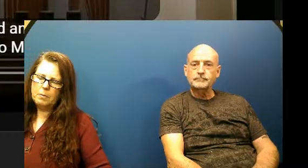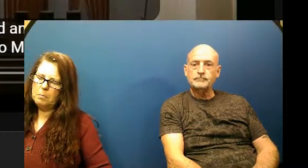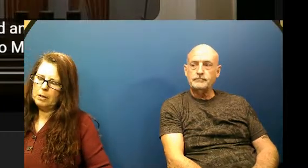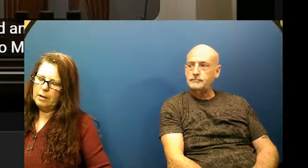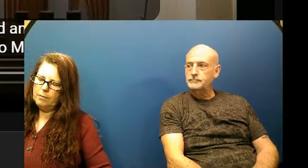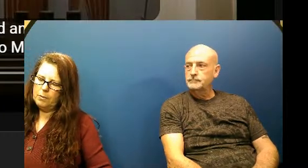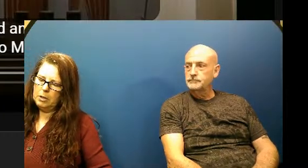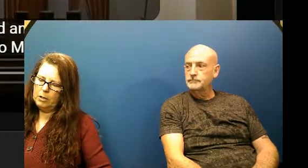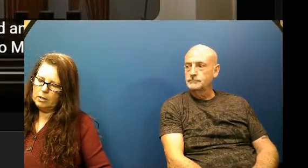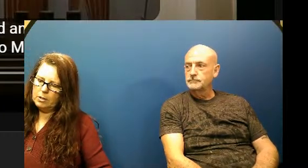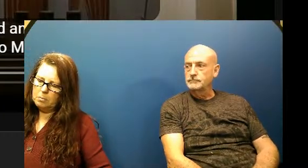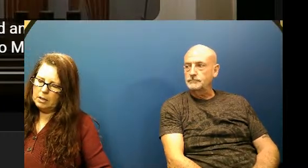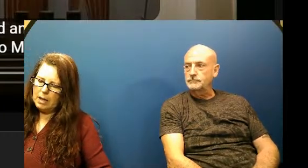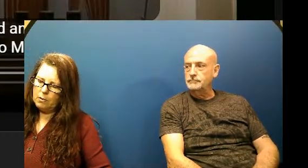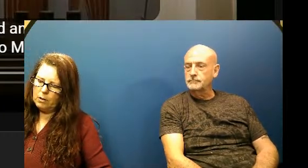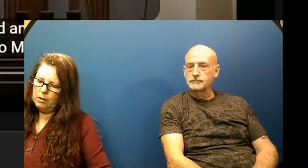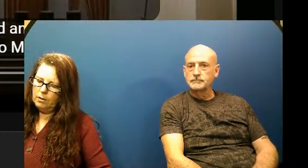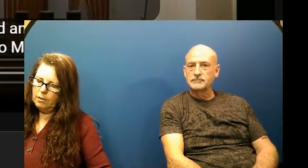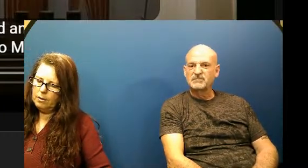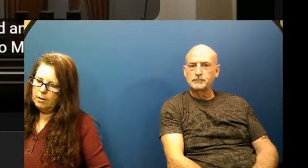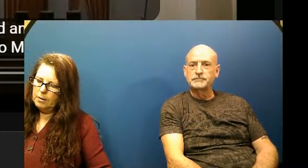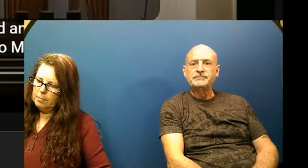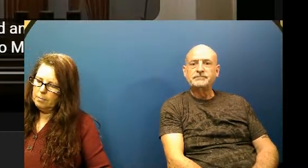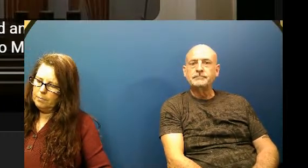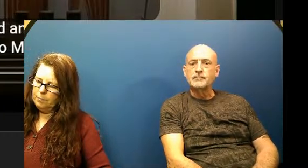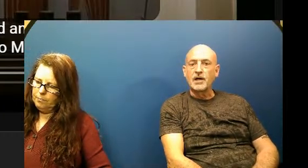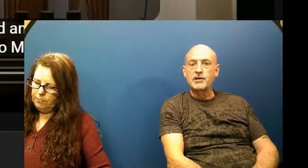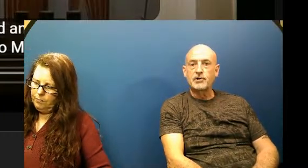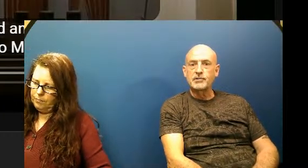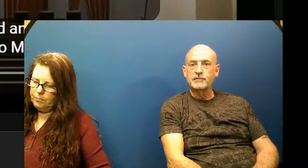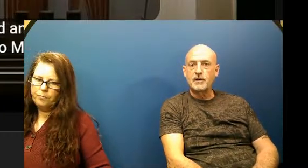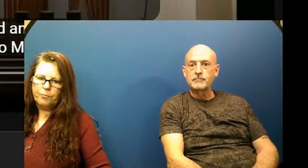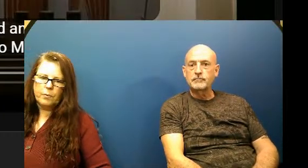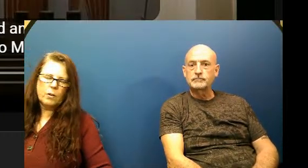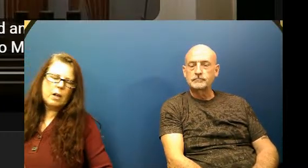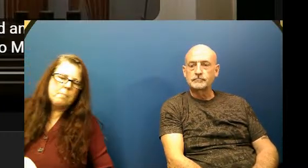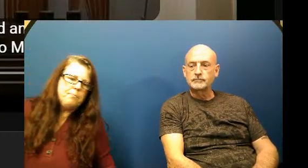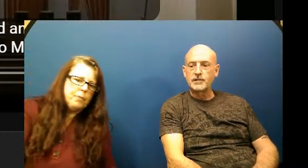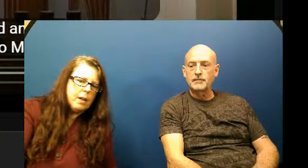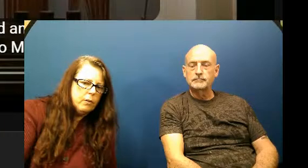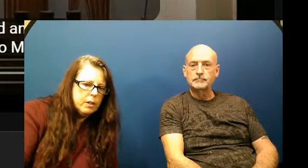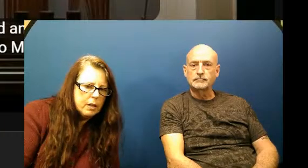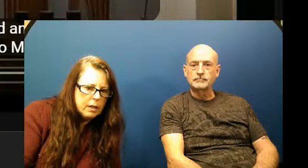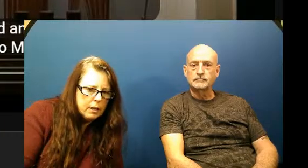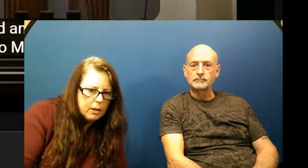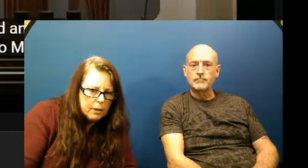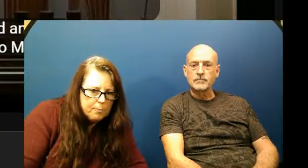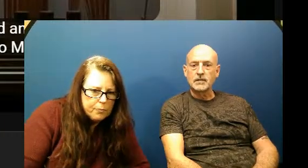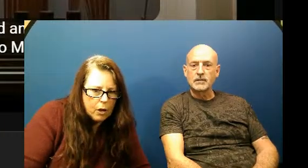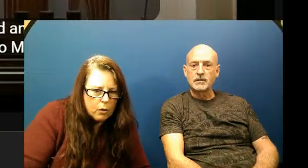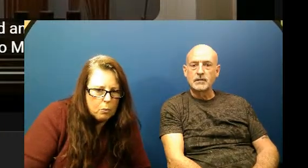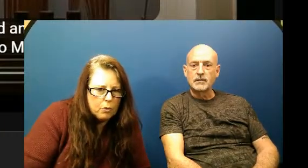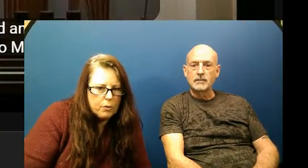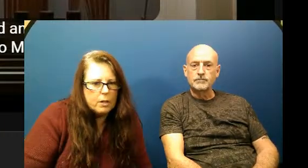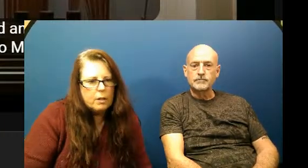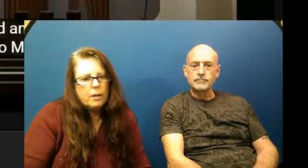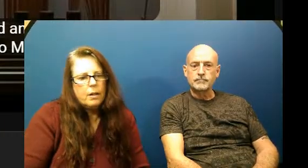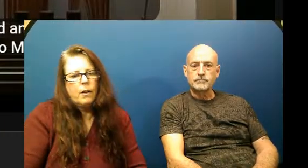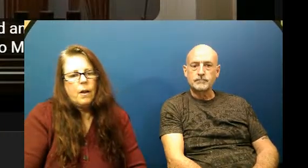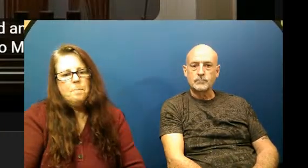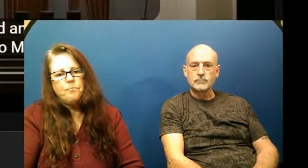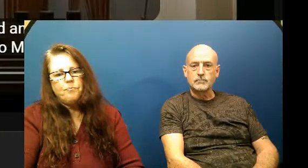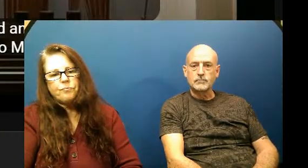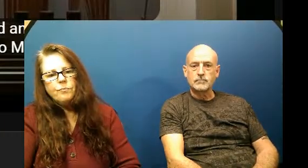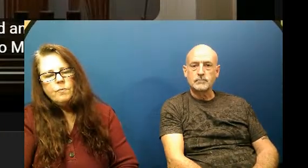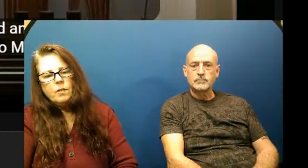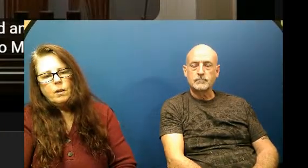I think I'm going to play it from here because it'll be louder. I can hear it just fine. You can? Yeah. I don't think they can hear it. Okay, Wolf can hear it.